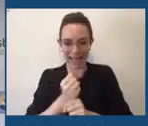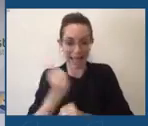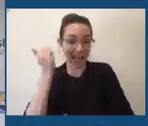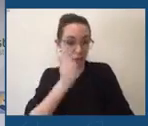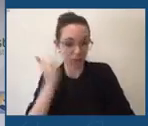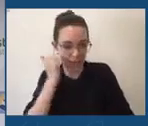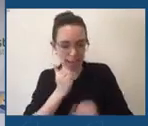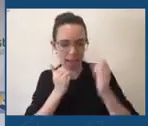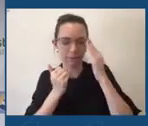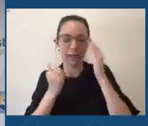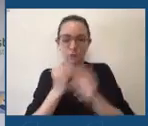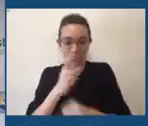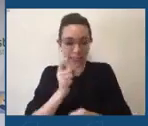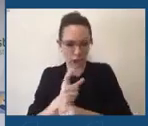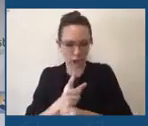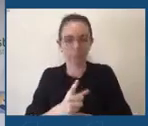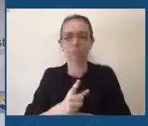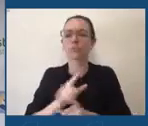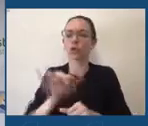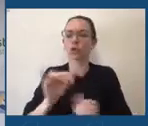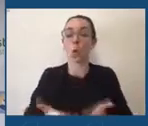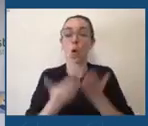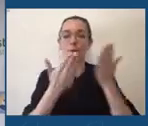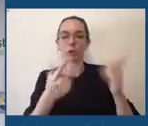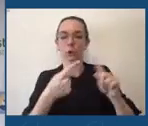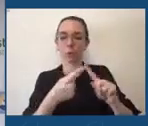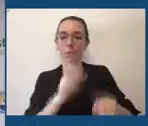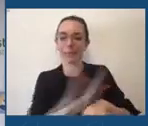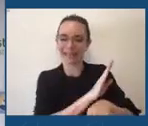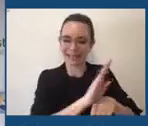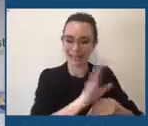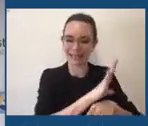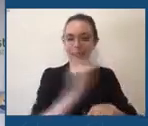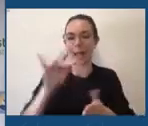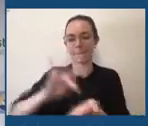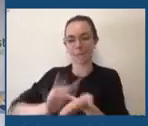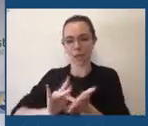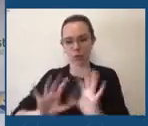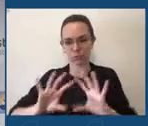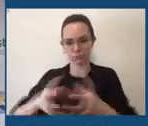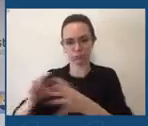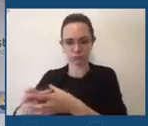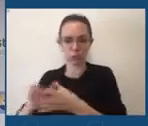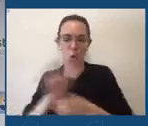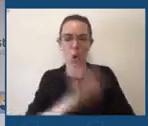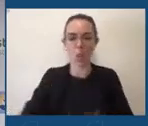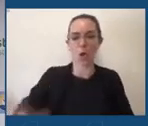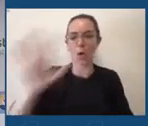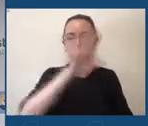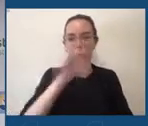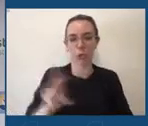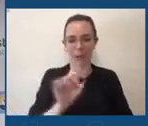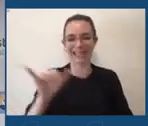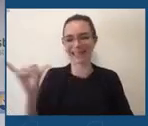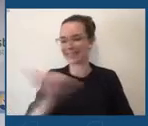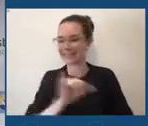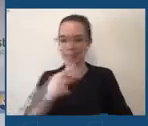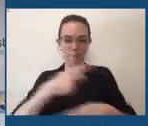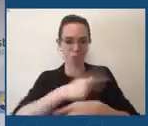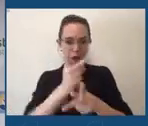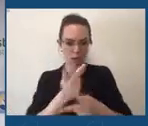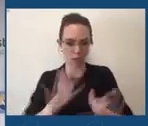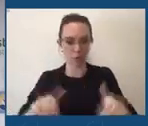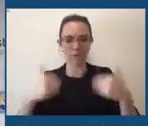to corporations and to medical societies across America. It is the same product that we are bringing right here.